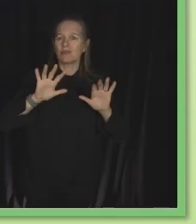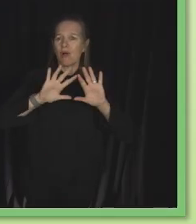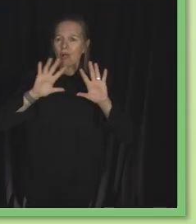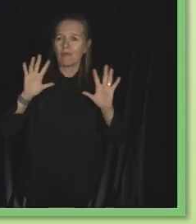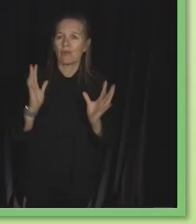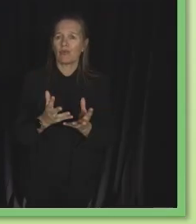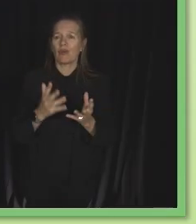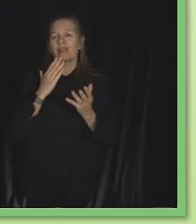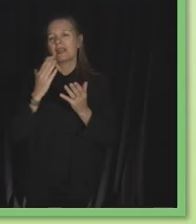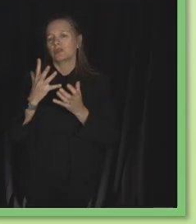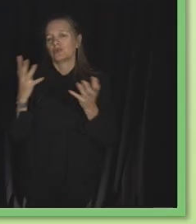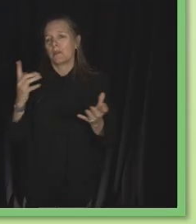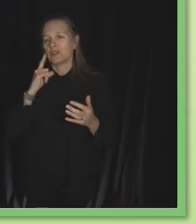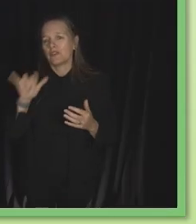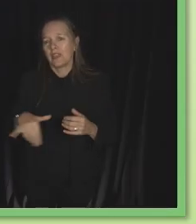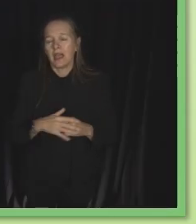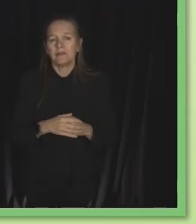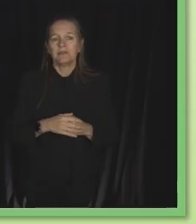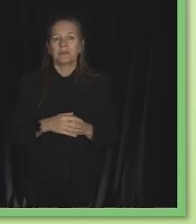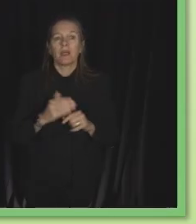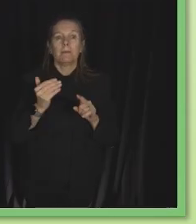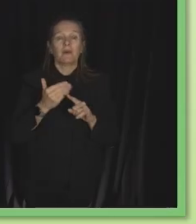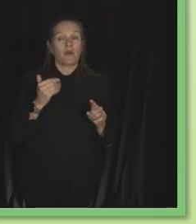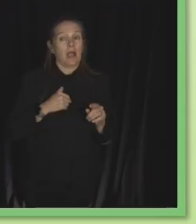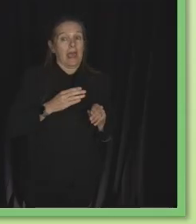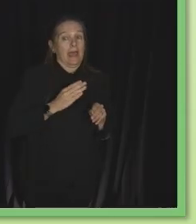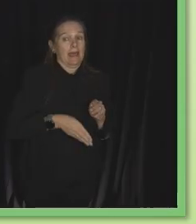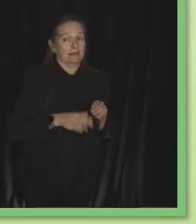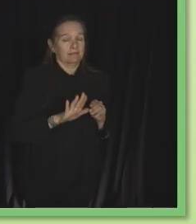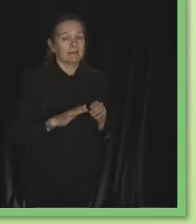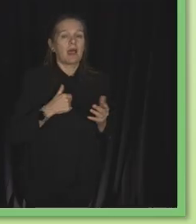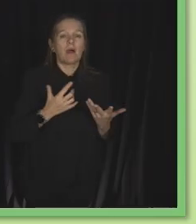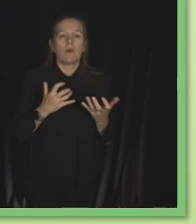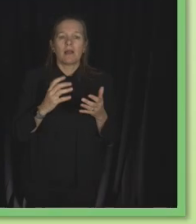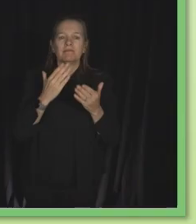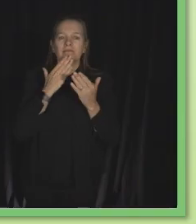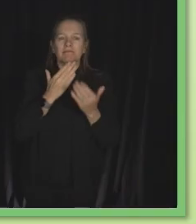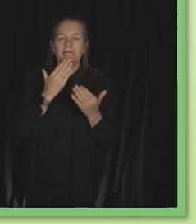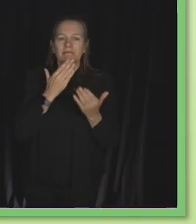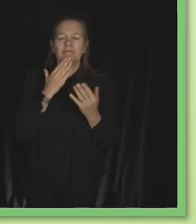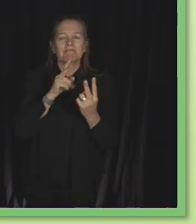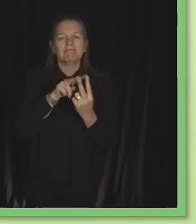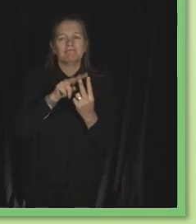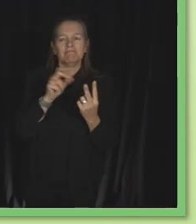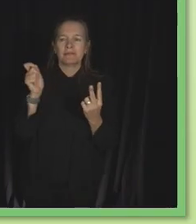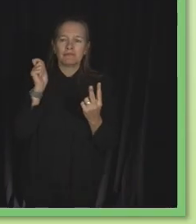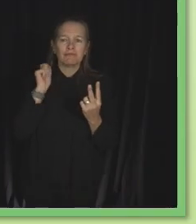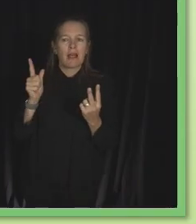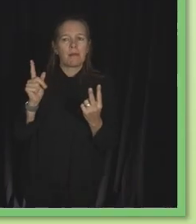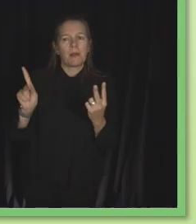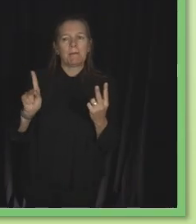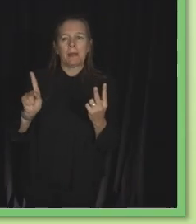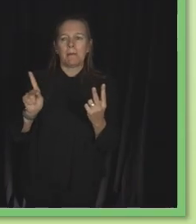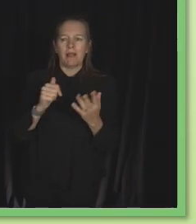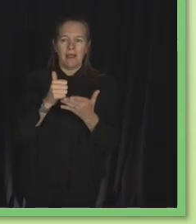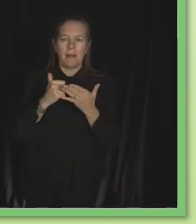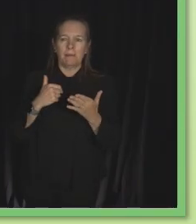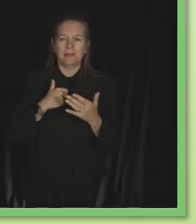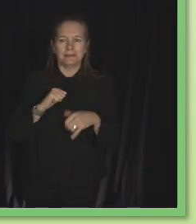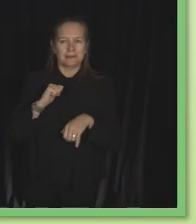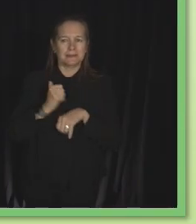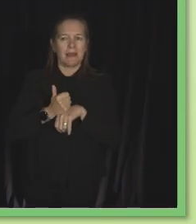so much for that. And before I wrap up, I want to thank a few incredible people who helped me set up this